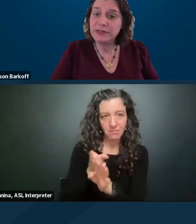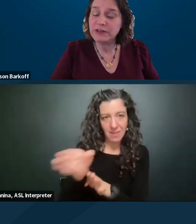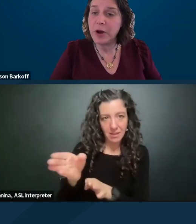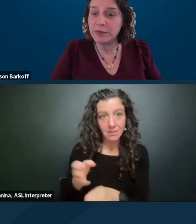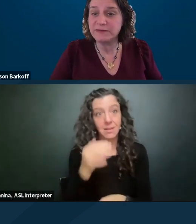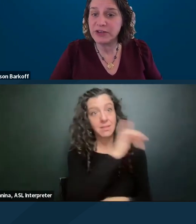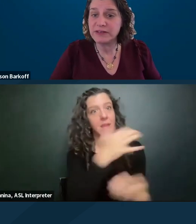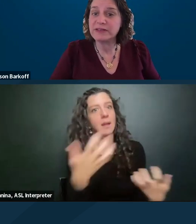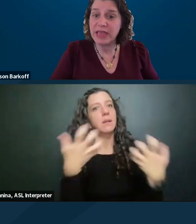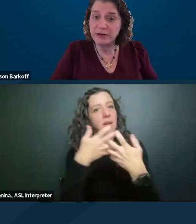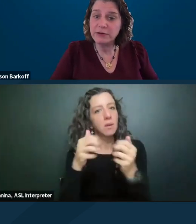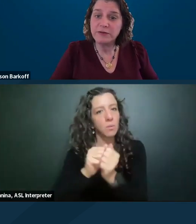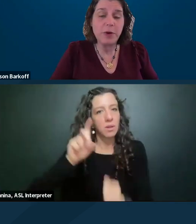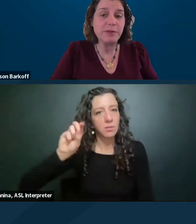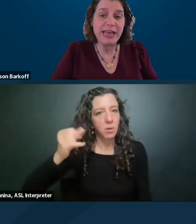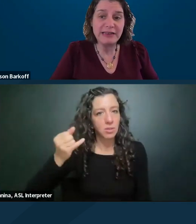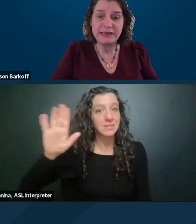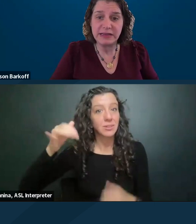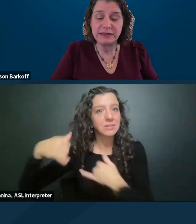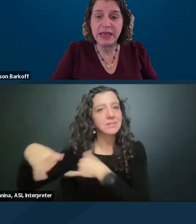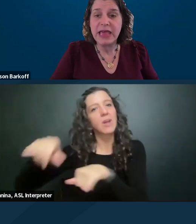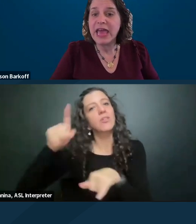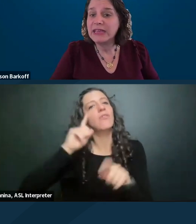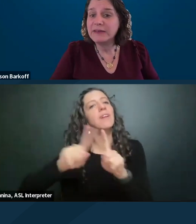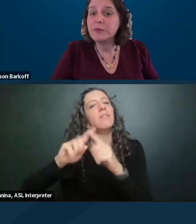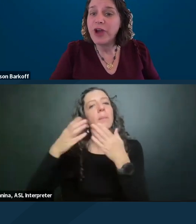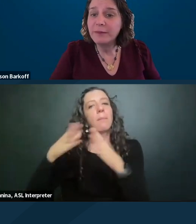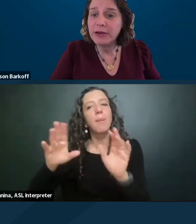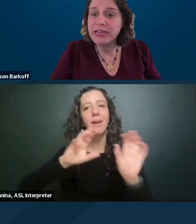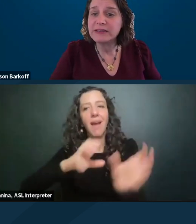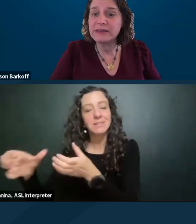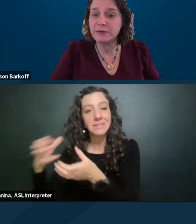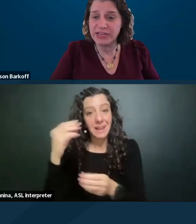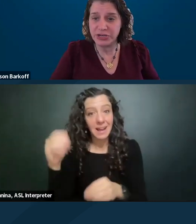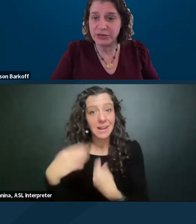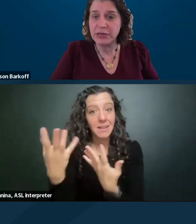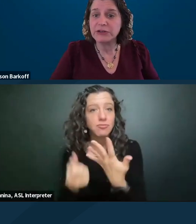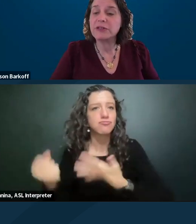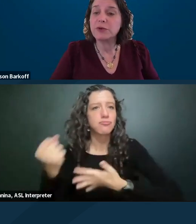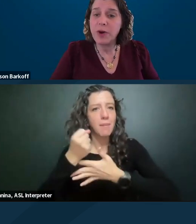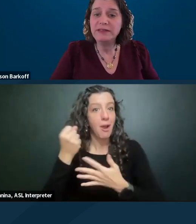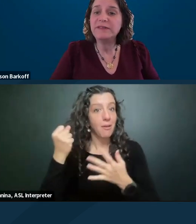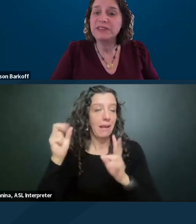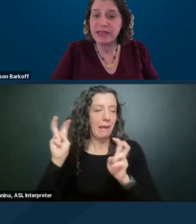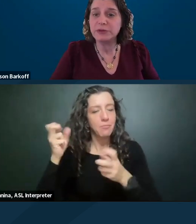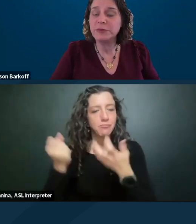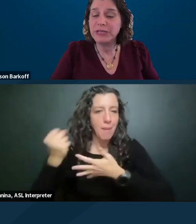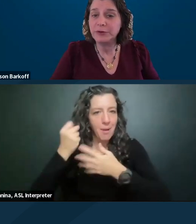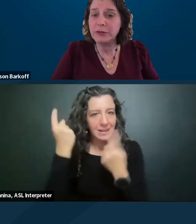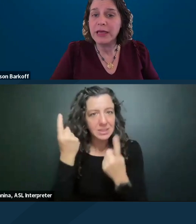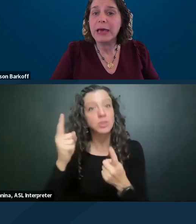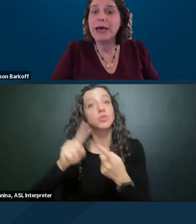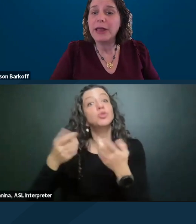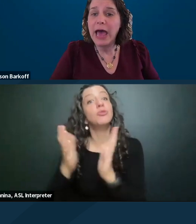is aligned with the Department of Justice standards for public entities and gives primary consideration to the requests of